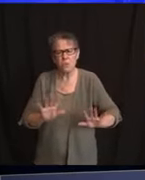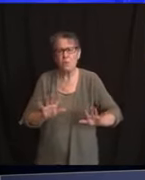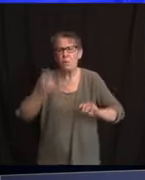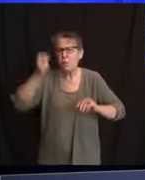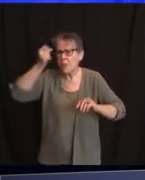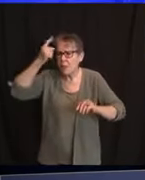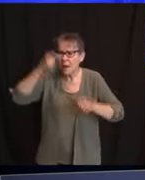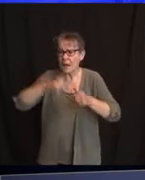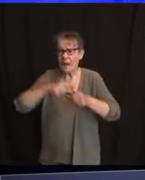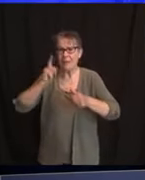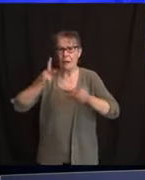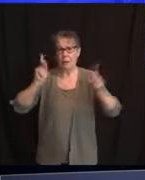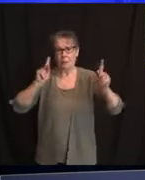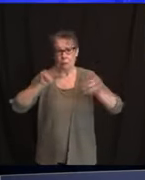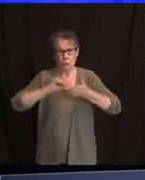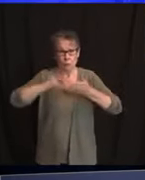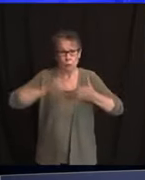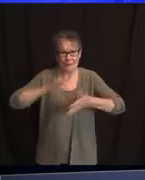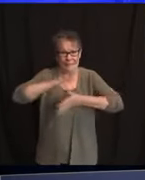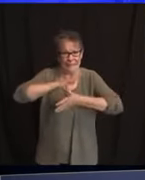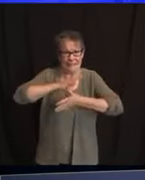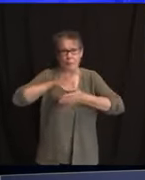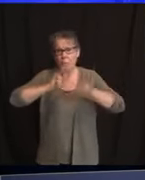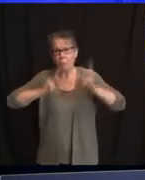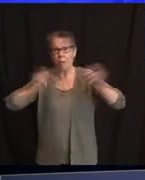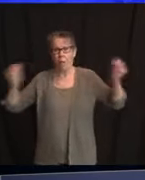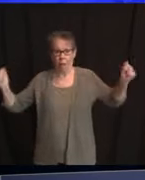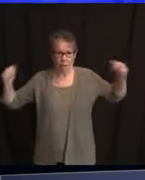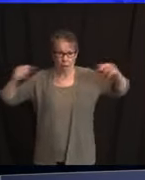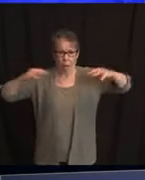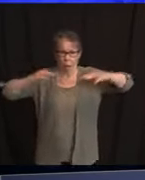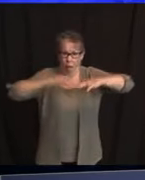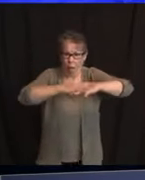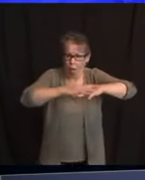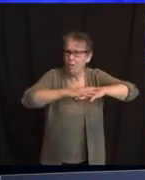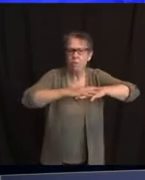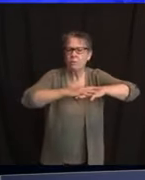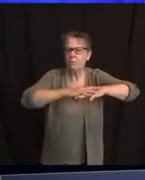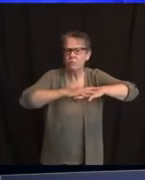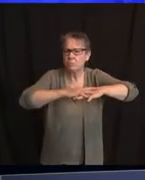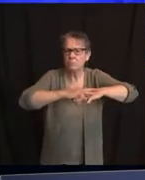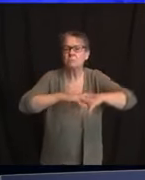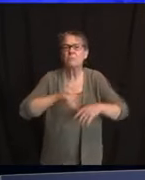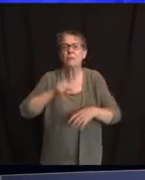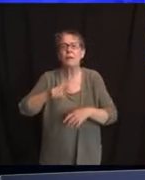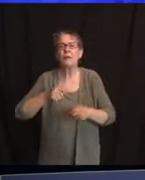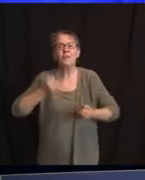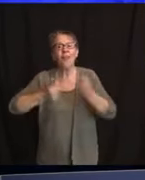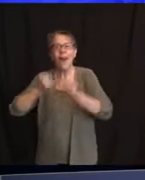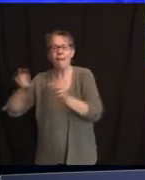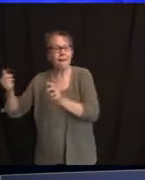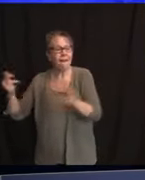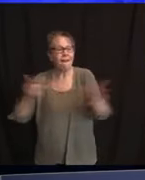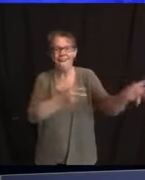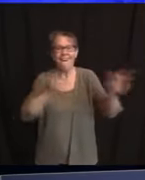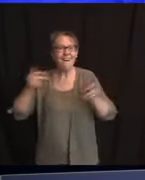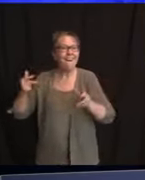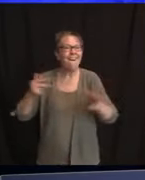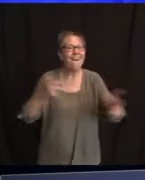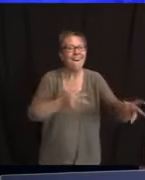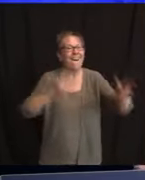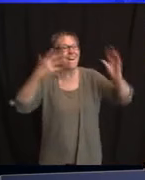porch or in the yard, that is certainly not in violation of the EO. But what I was hearing was that they were all going to be assembled at a school,